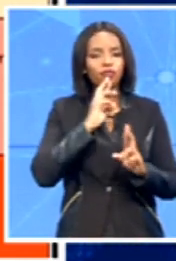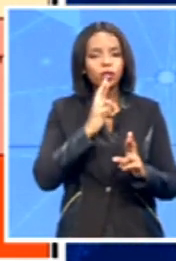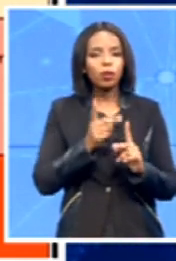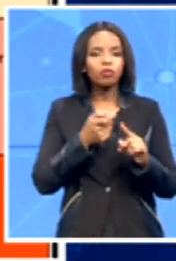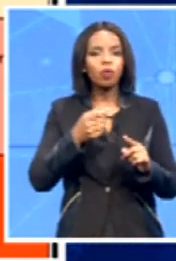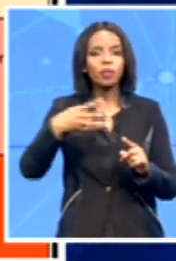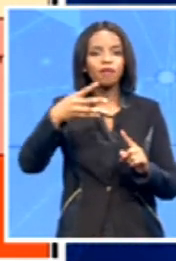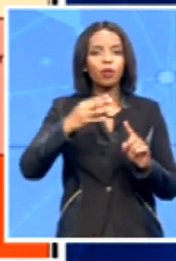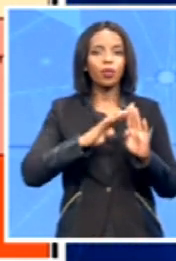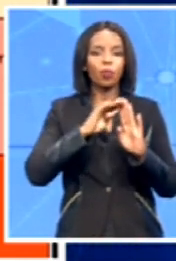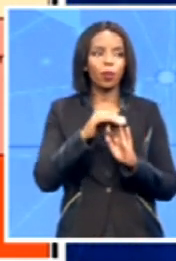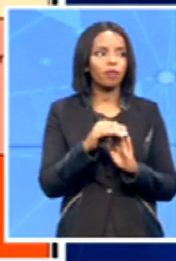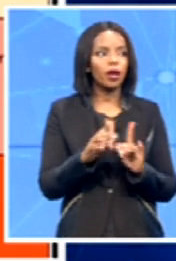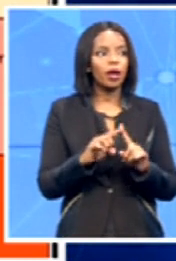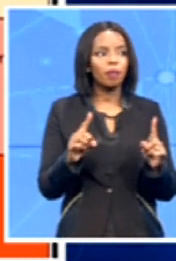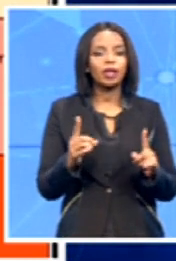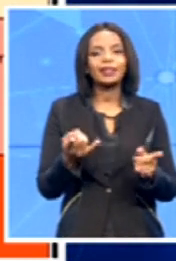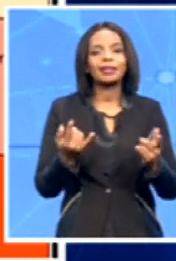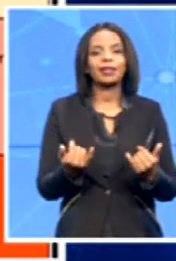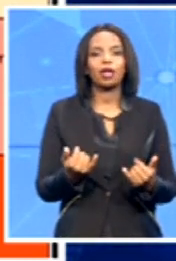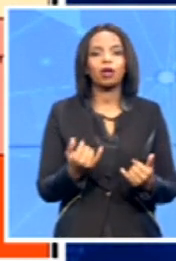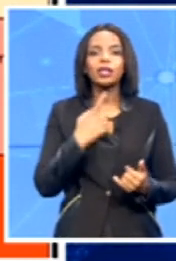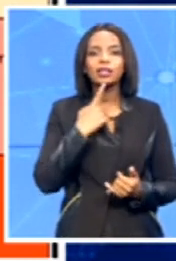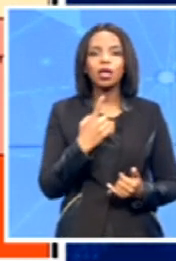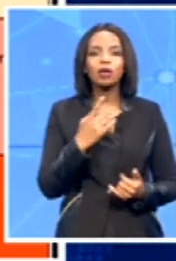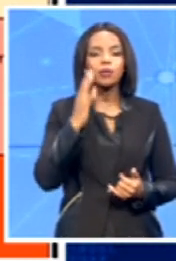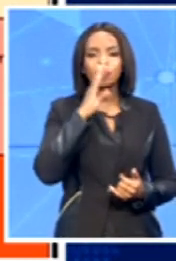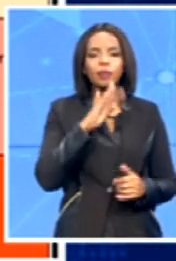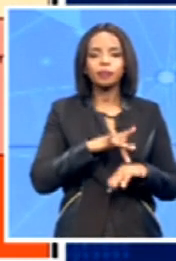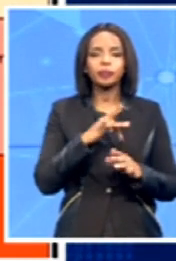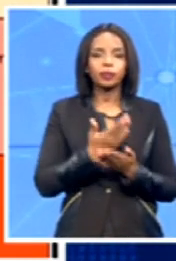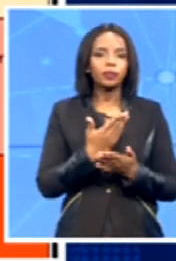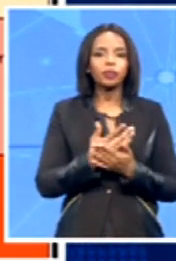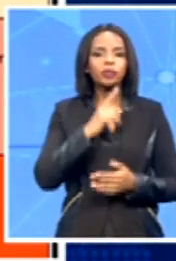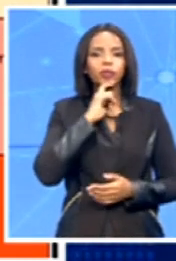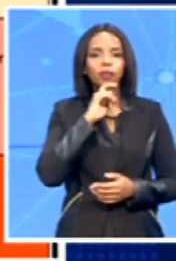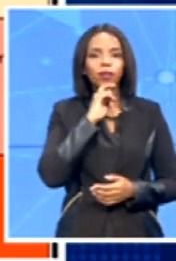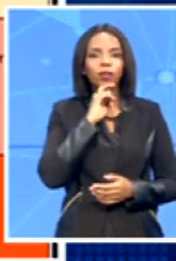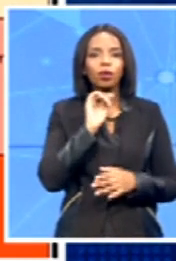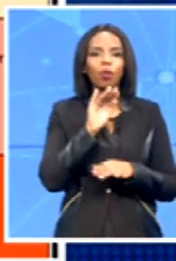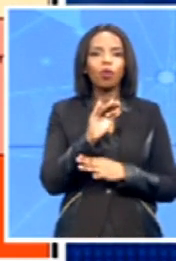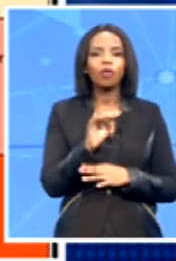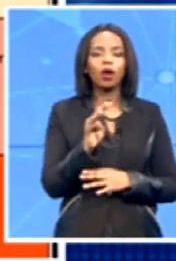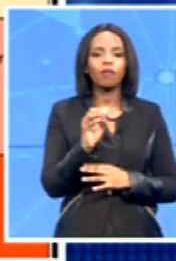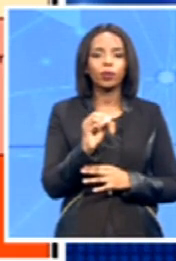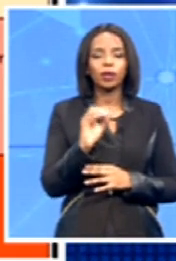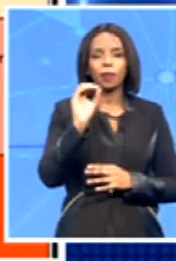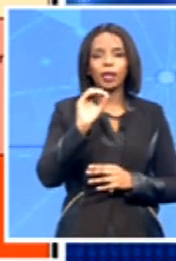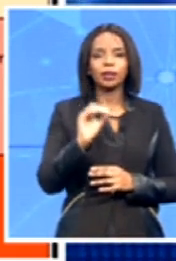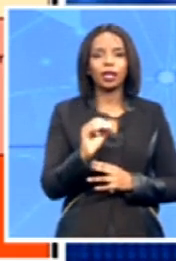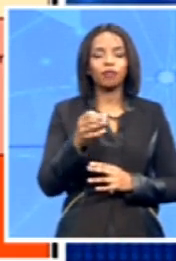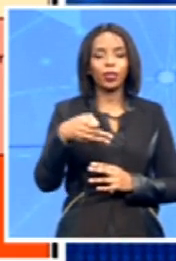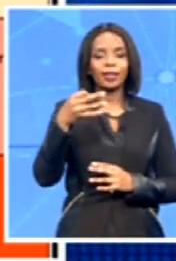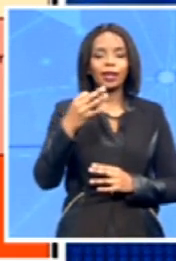marker we could use was a more than 50% increase in the pre-COVID oxygen use compared to when we hit that